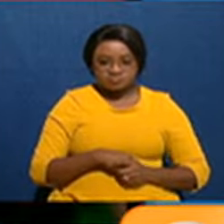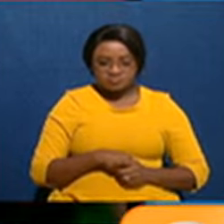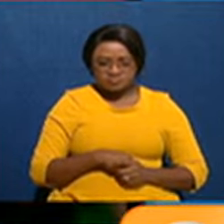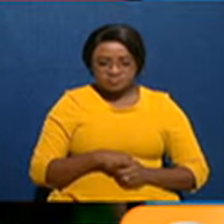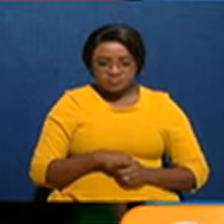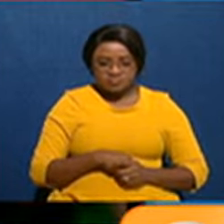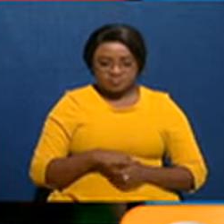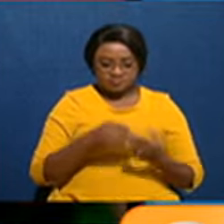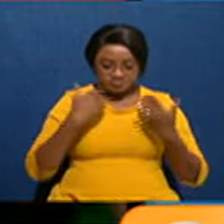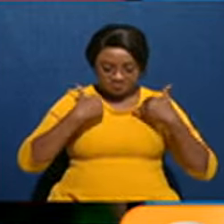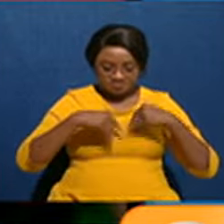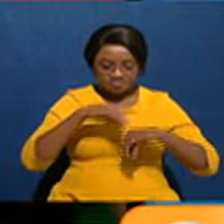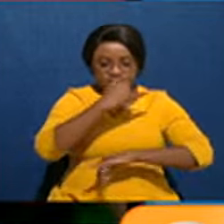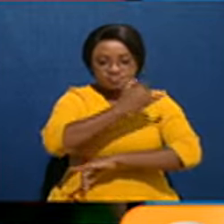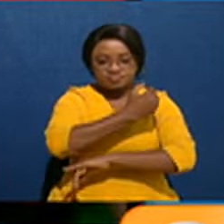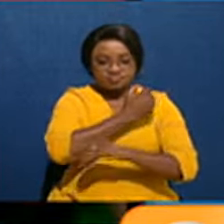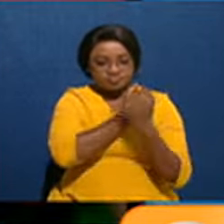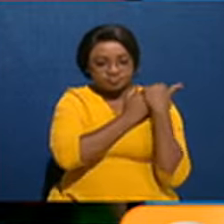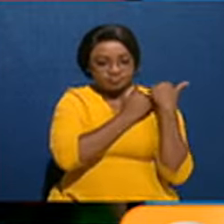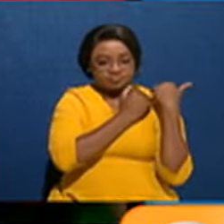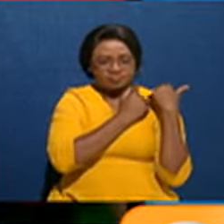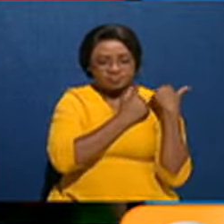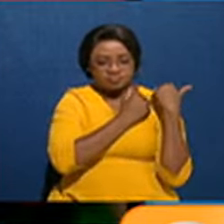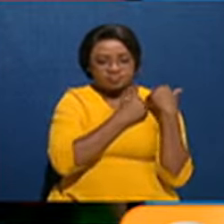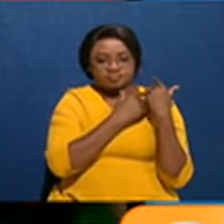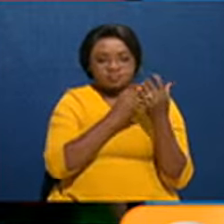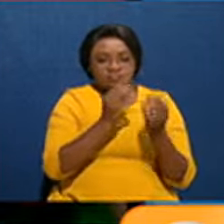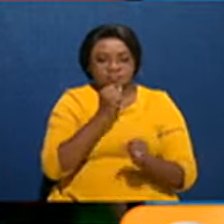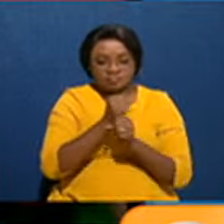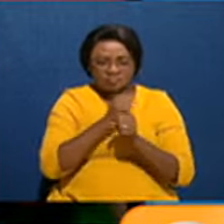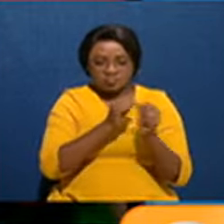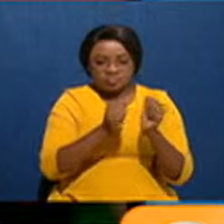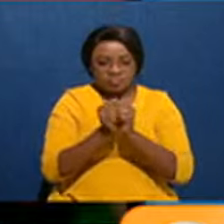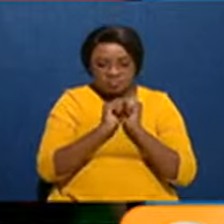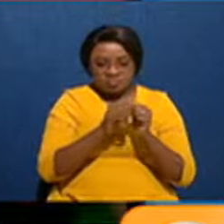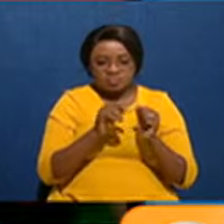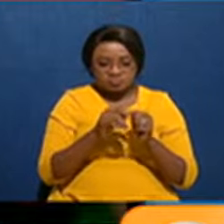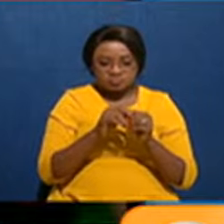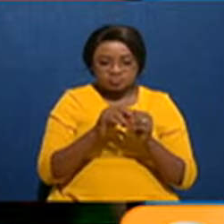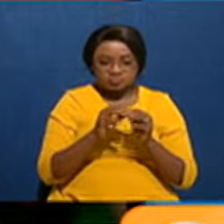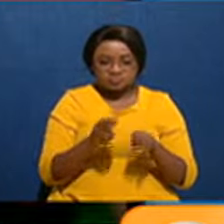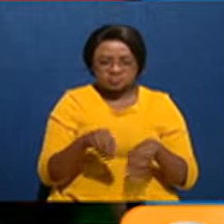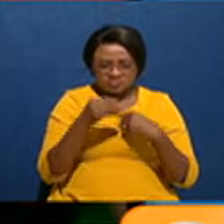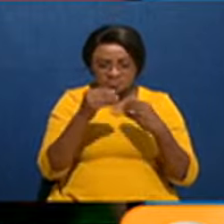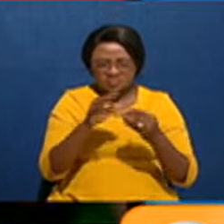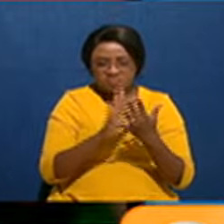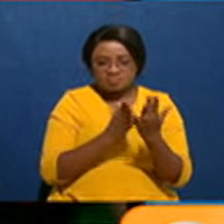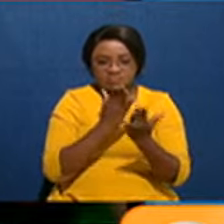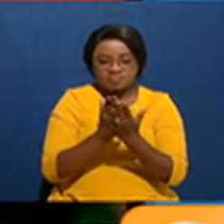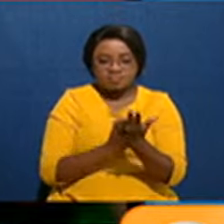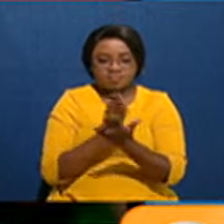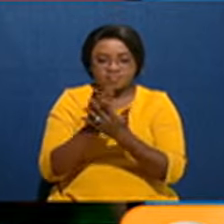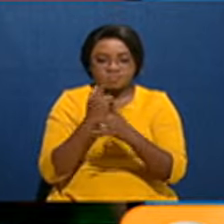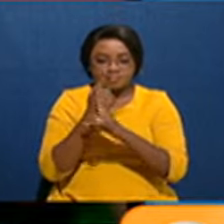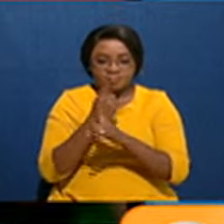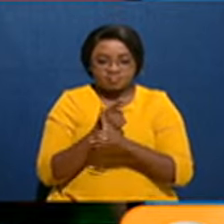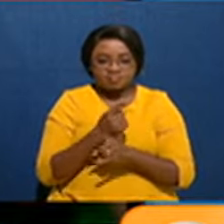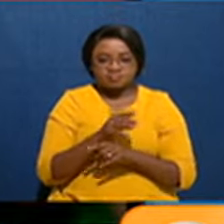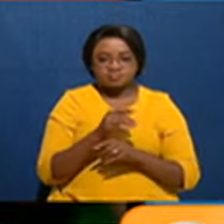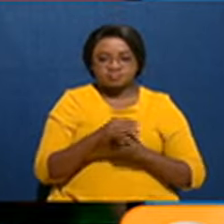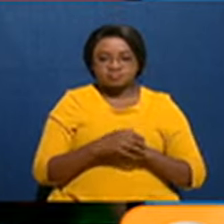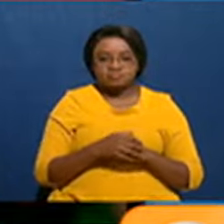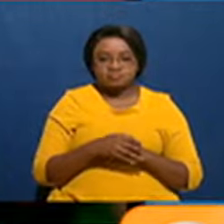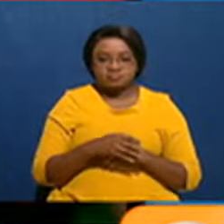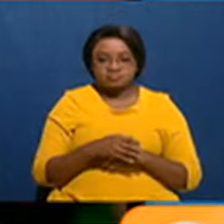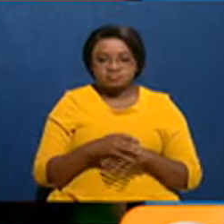for working around delivering a unified scheme of service for engineers, and we have given a proposal to Public Service Commission.